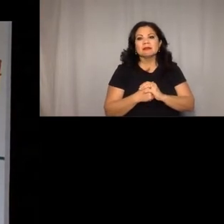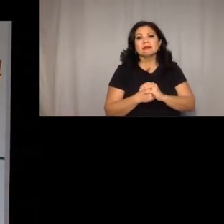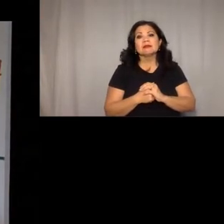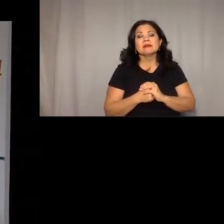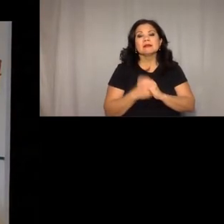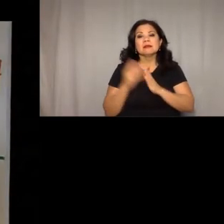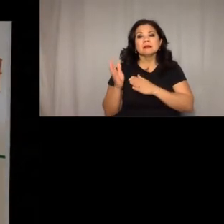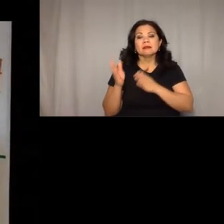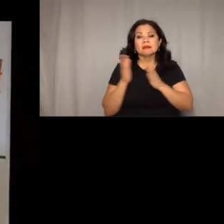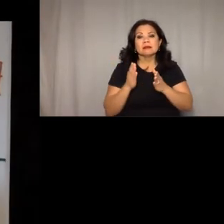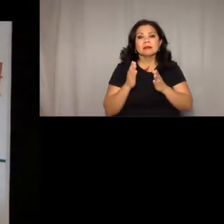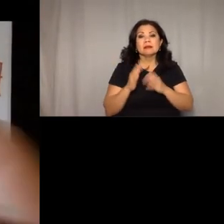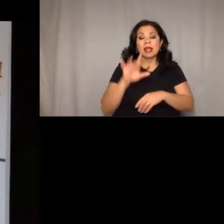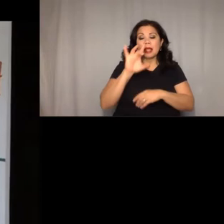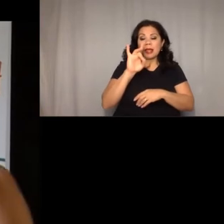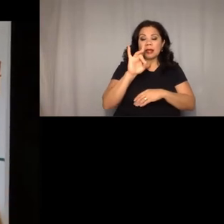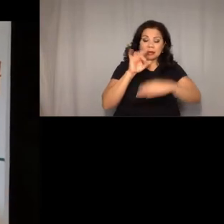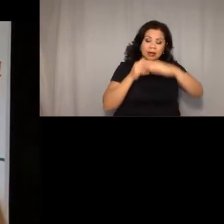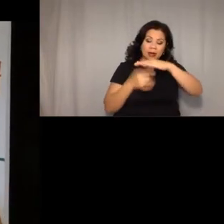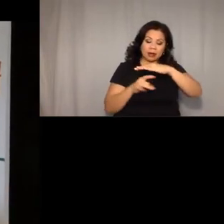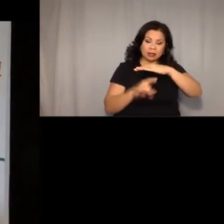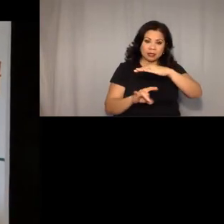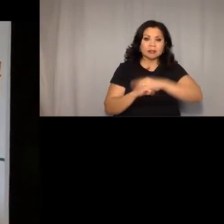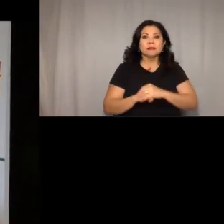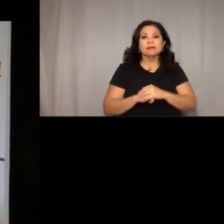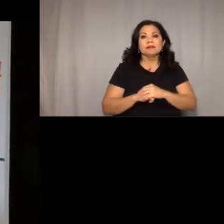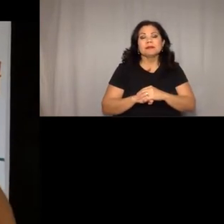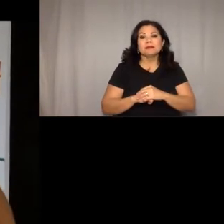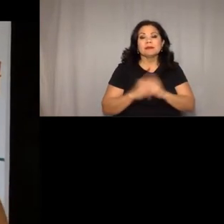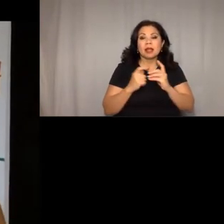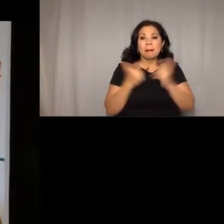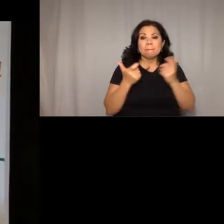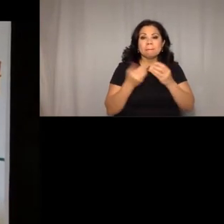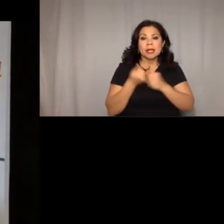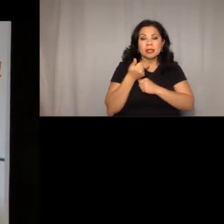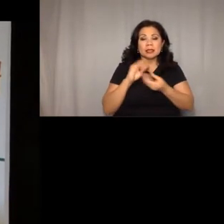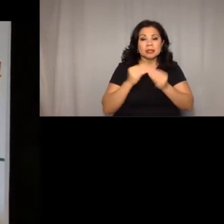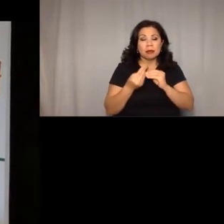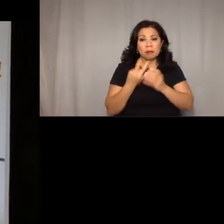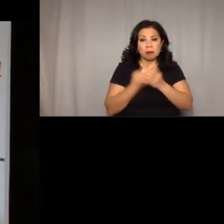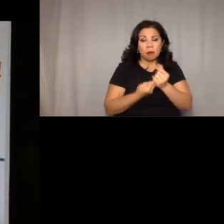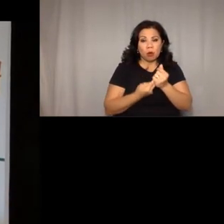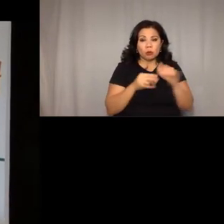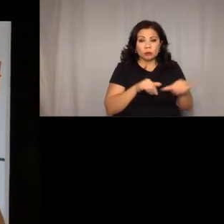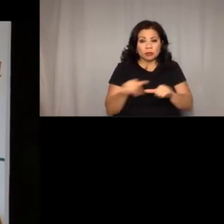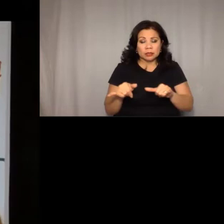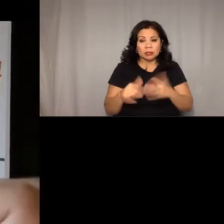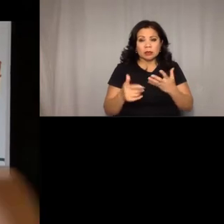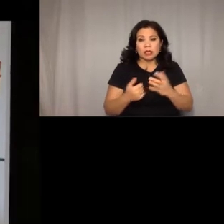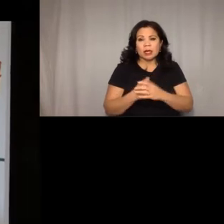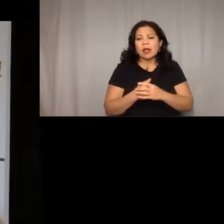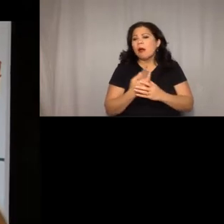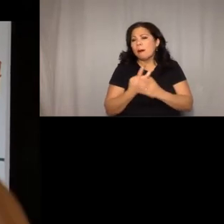Now let's look at 8 over 18. Okay, the biggest one they have in common, I'm going to say 2. They're both even, so let's